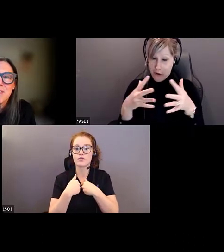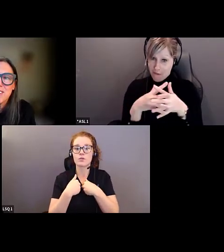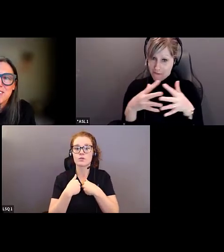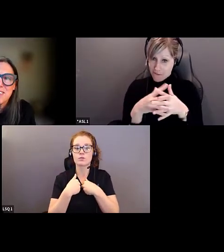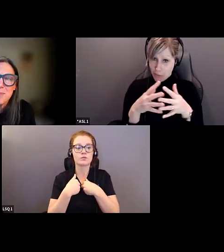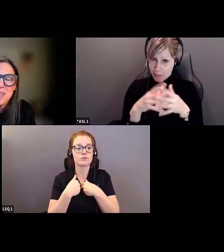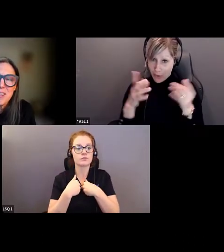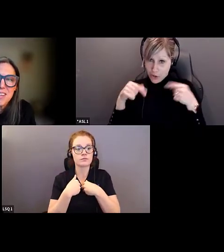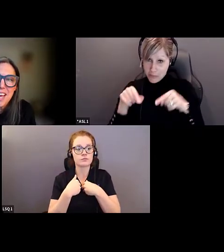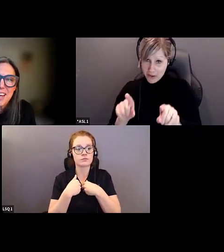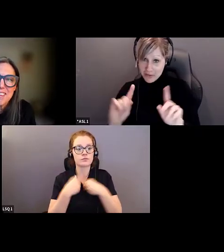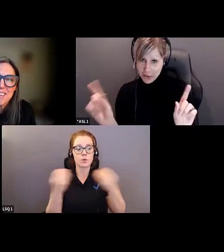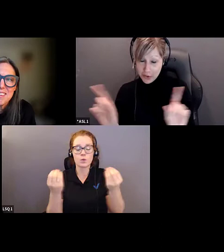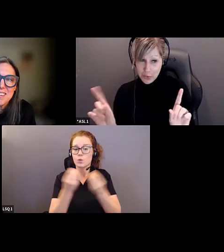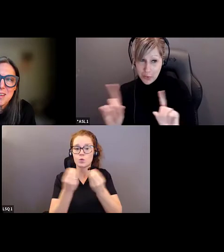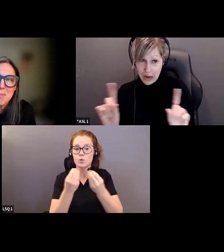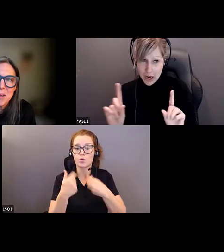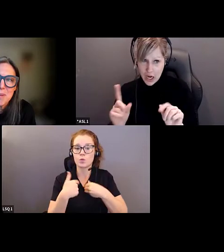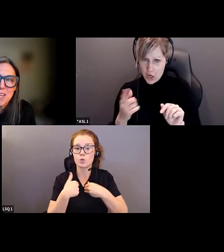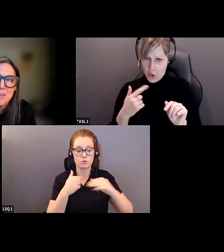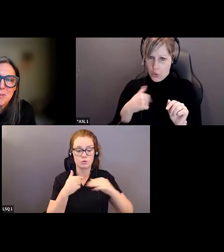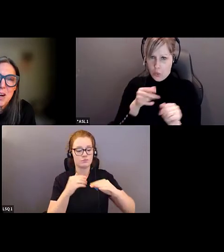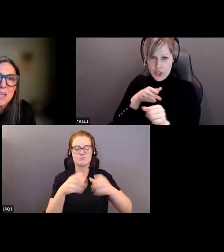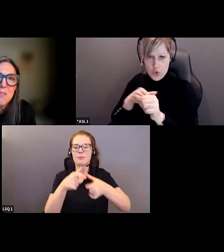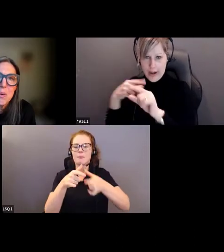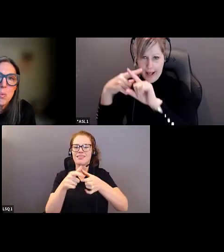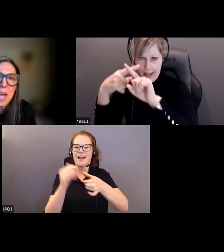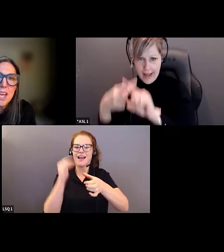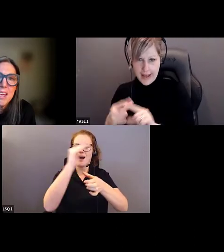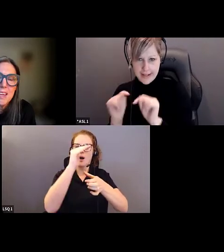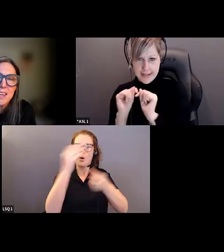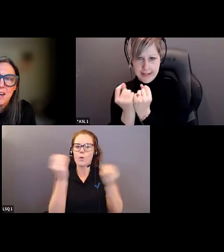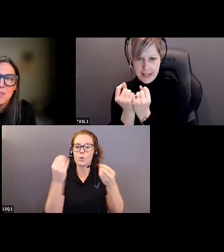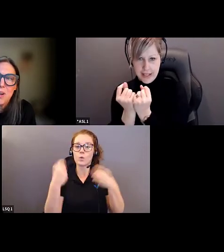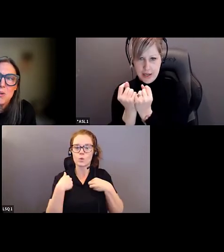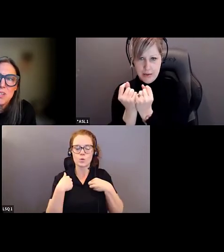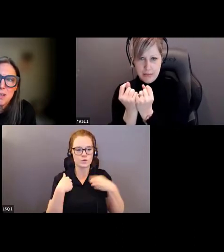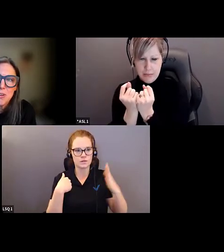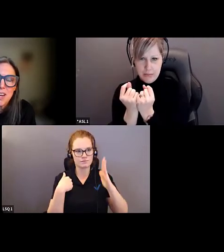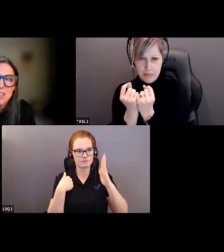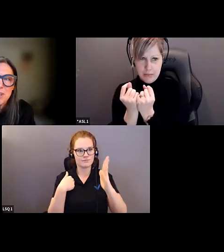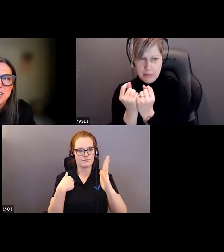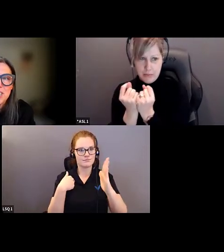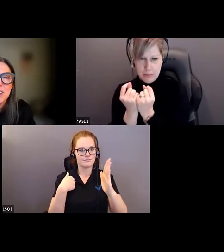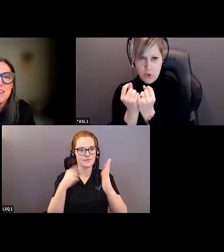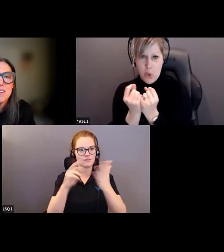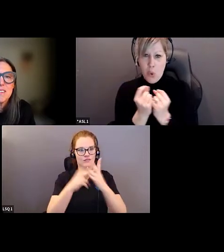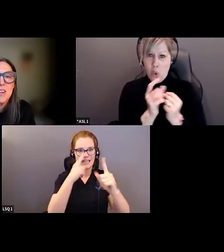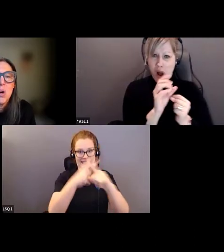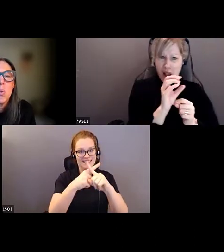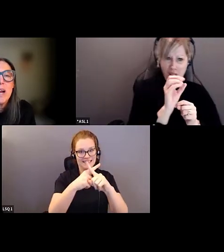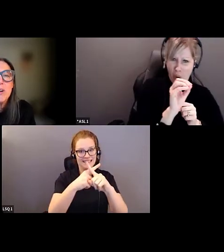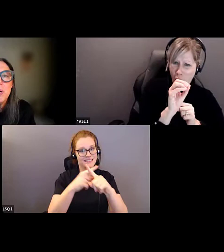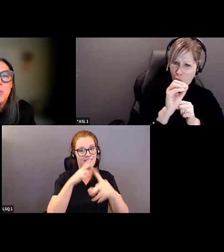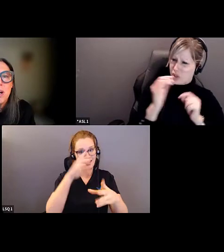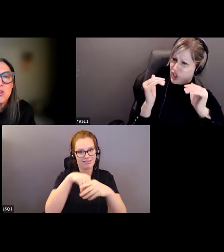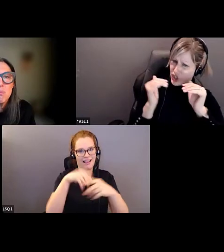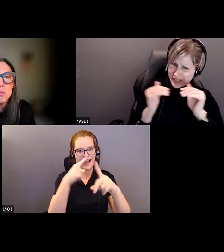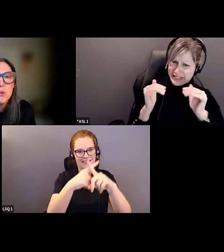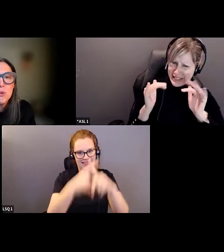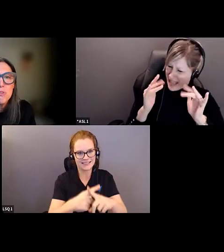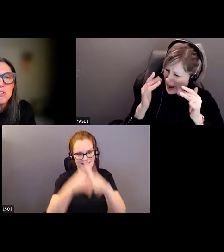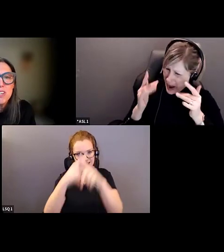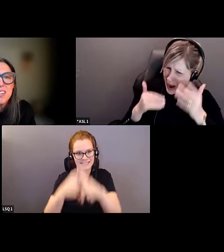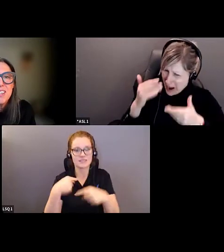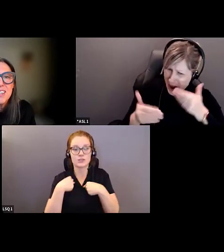are structured to be on the X team, aren't we? We are in the way of the O team trying to achieve justice. Where do we want